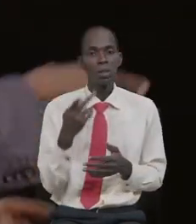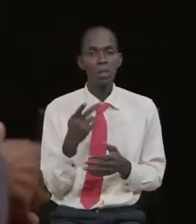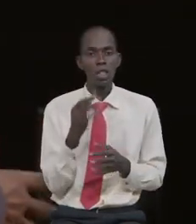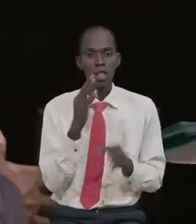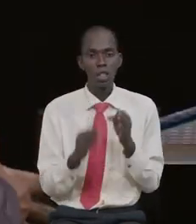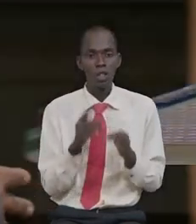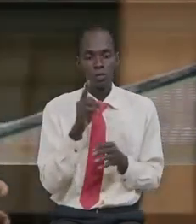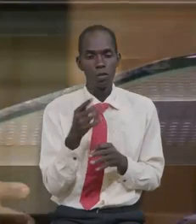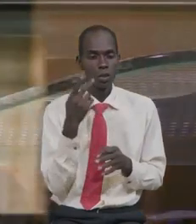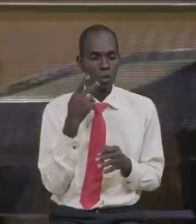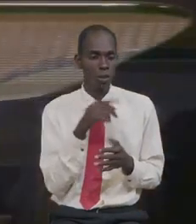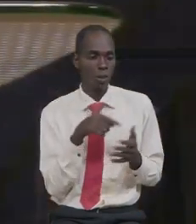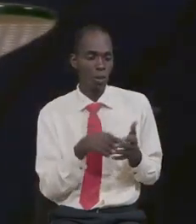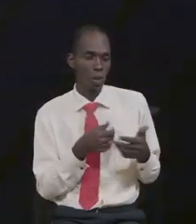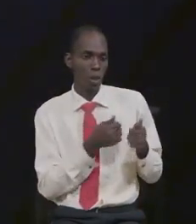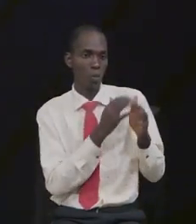these apostles